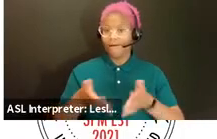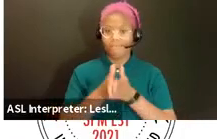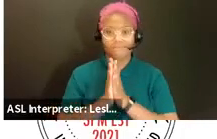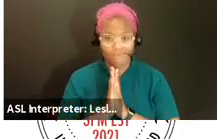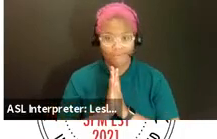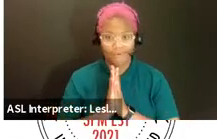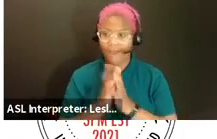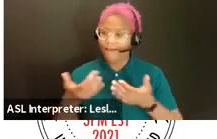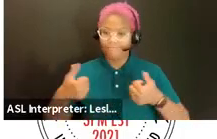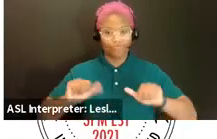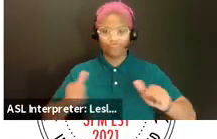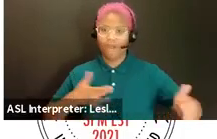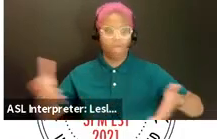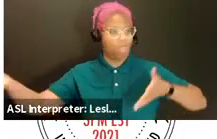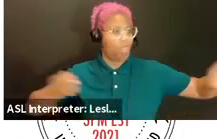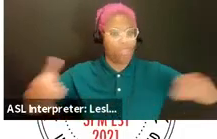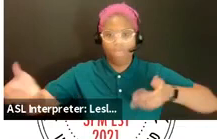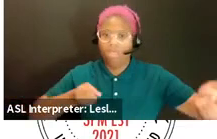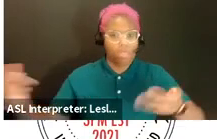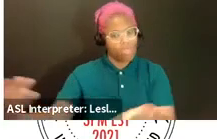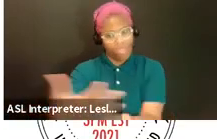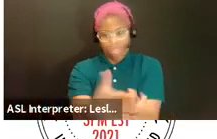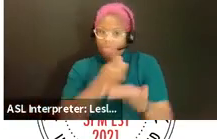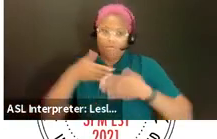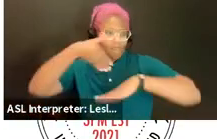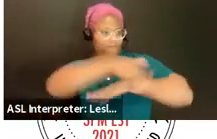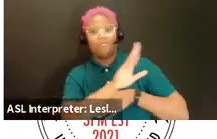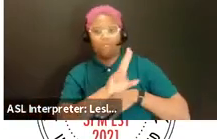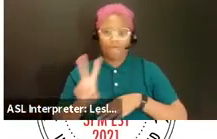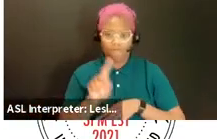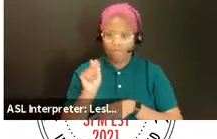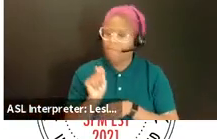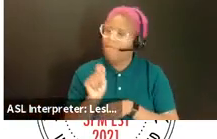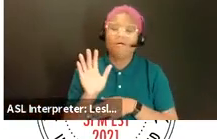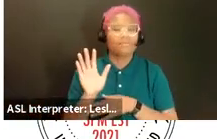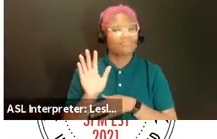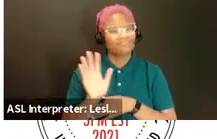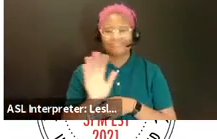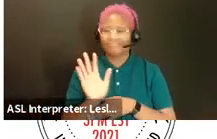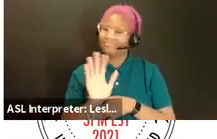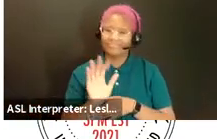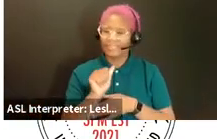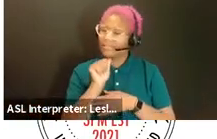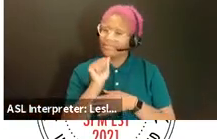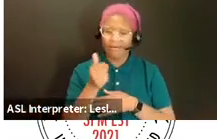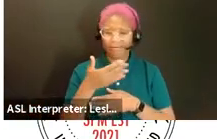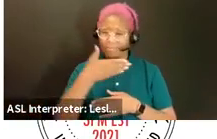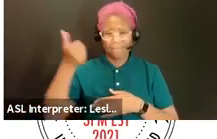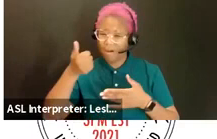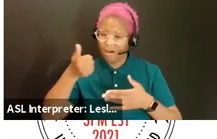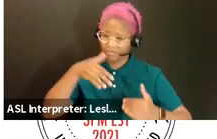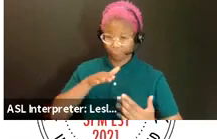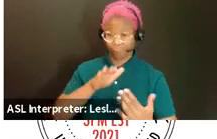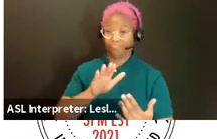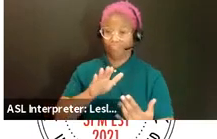to gather everything they've ever done and put it in a box and send it off to Vermont. And that's not the way to get approved. The way to